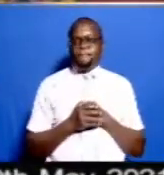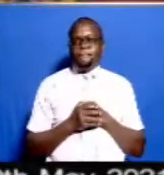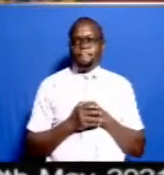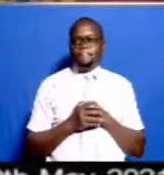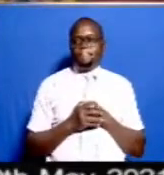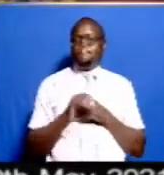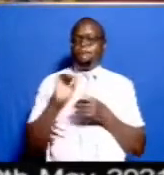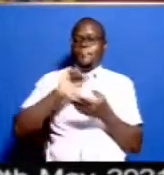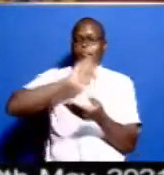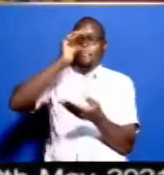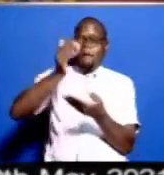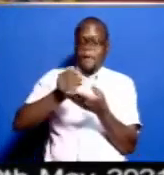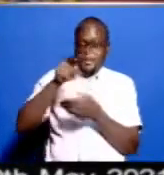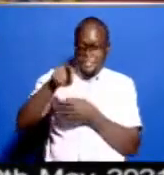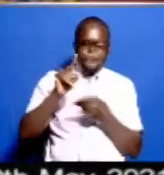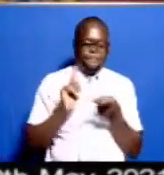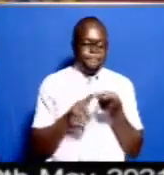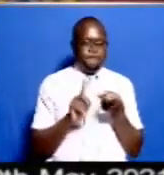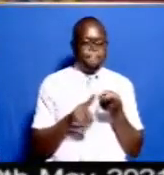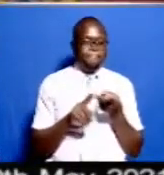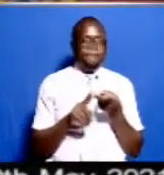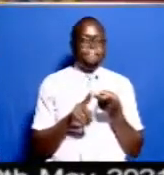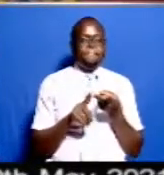of the fund.